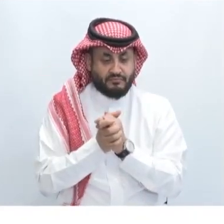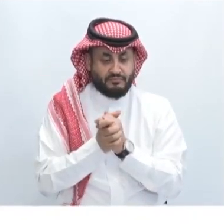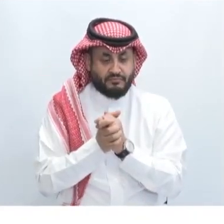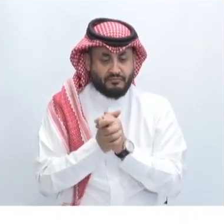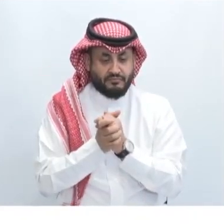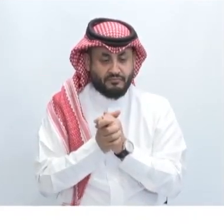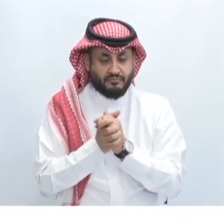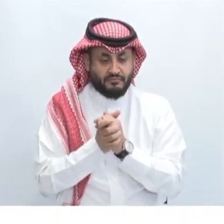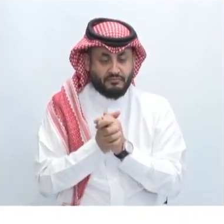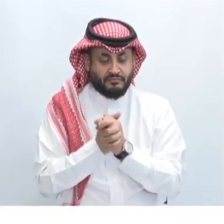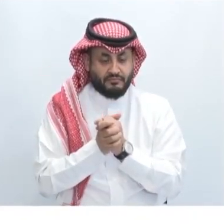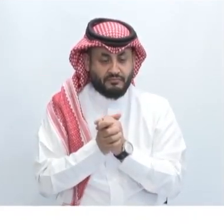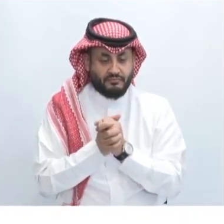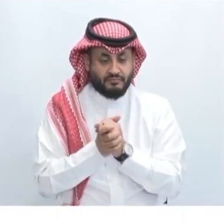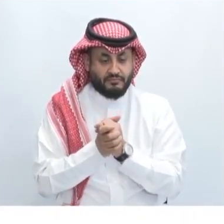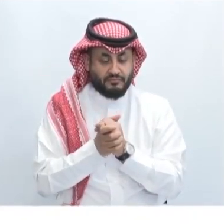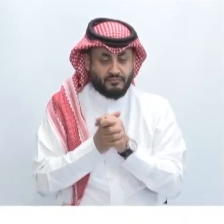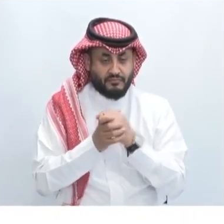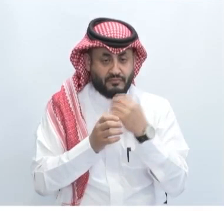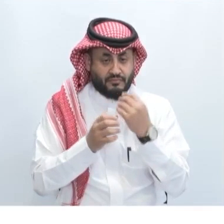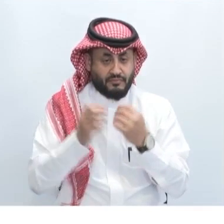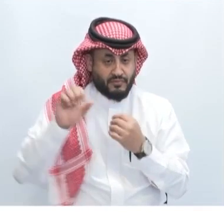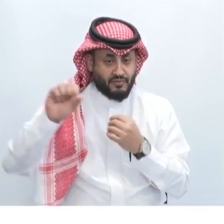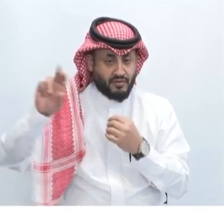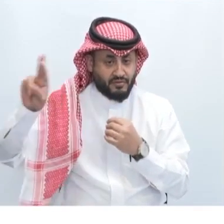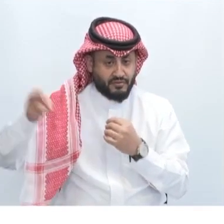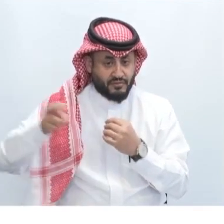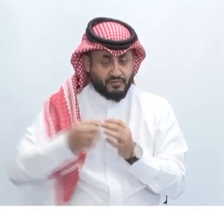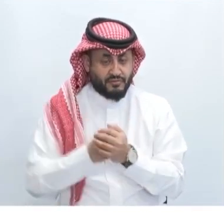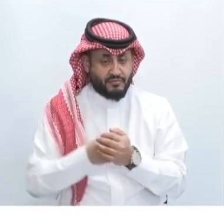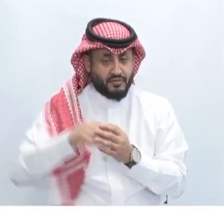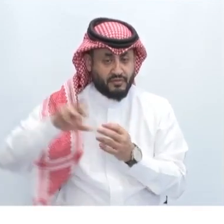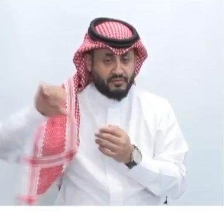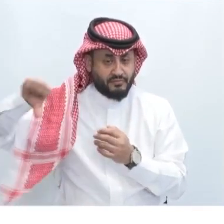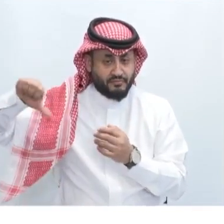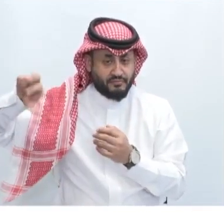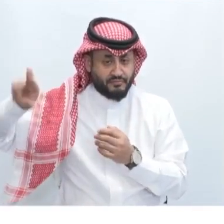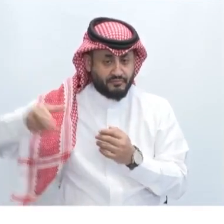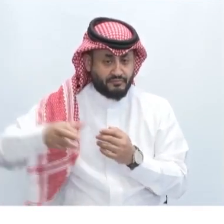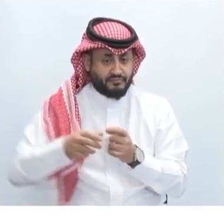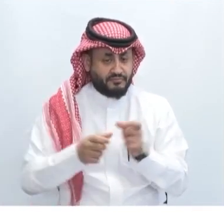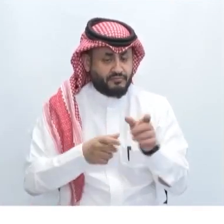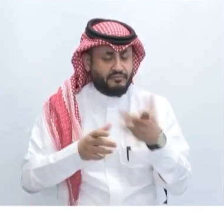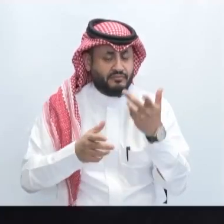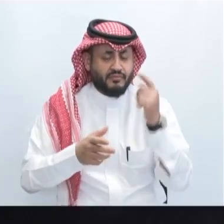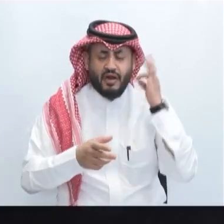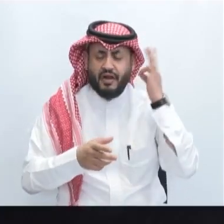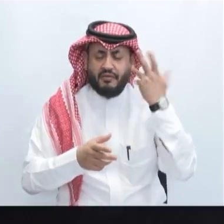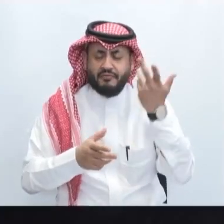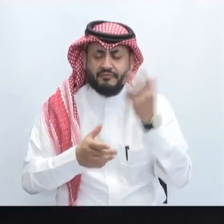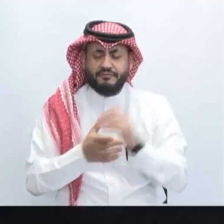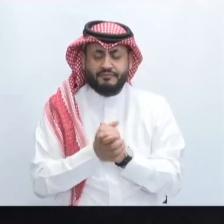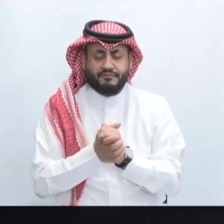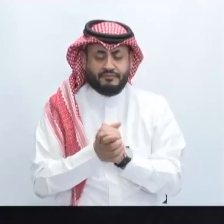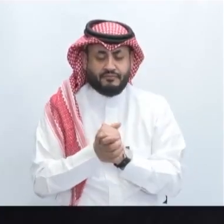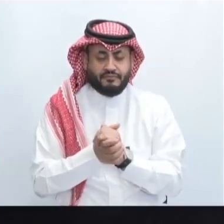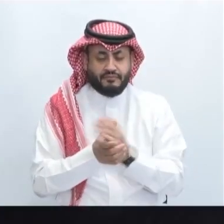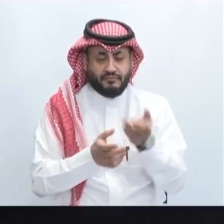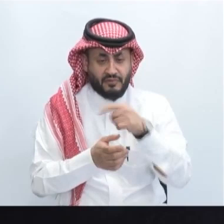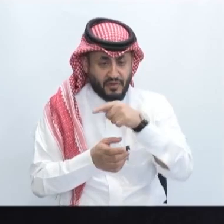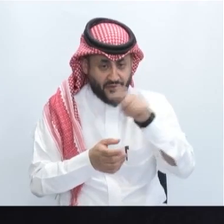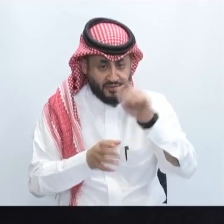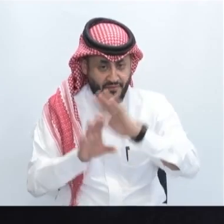sa sound or za sound or ez sound. And we put a check